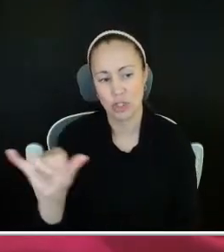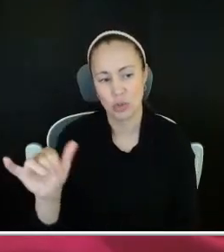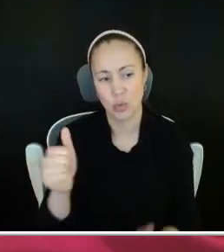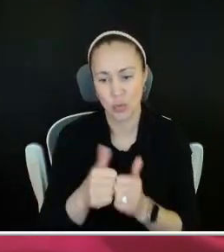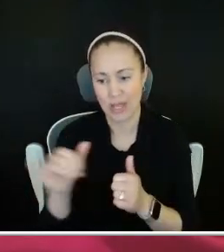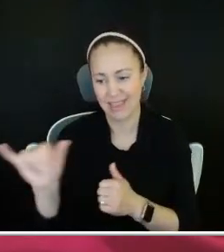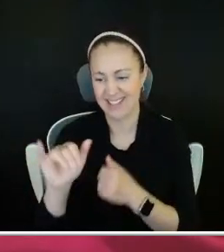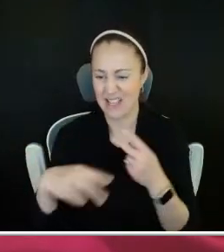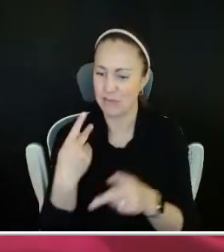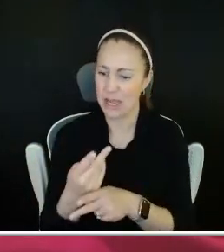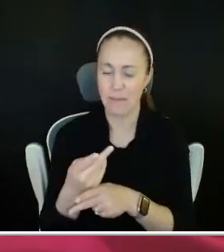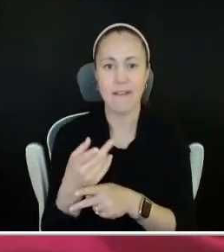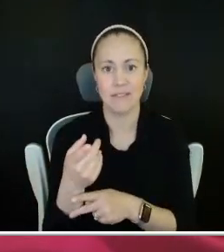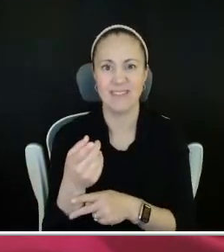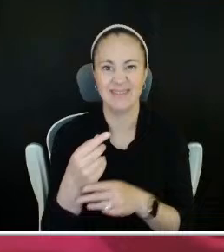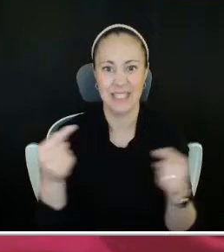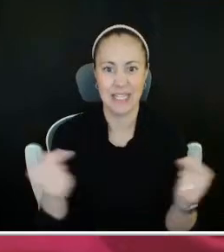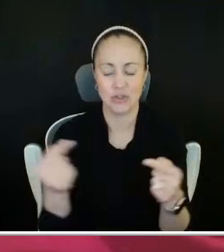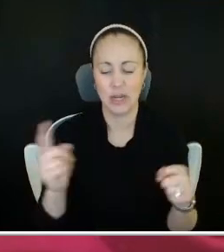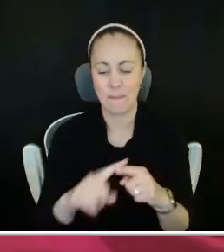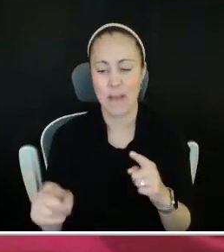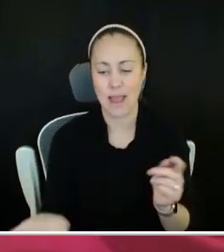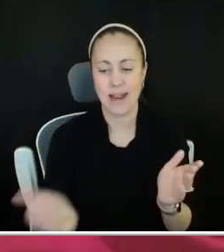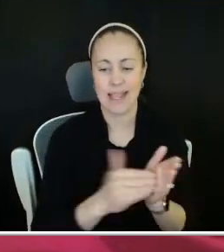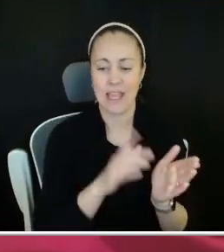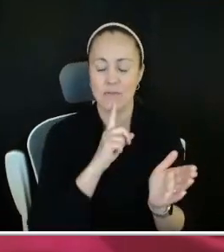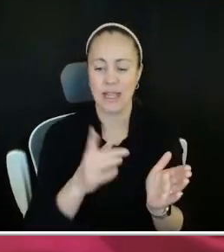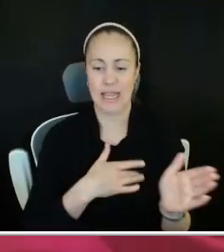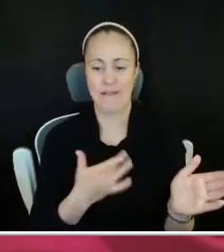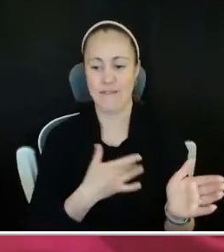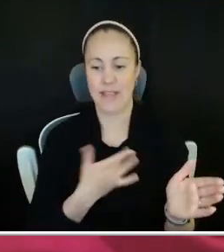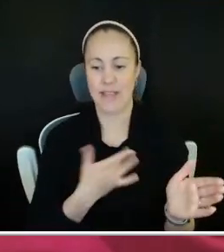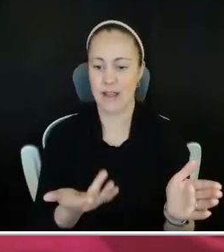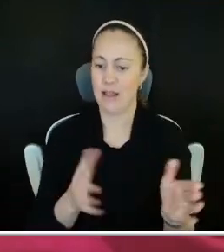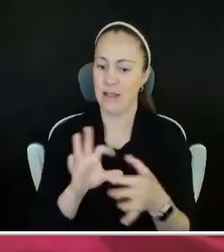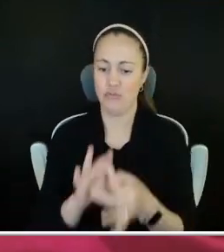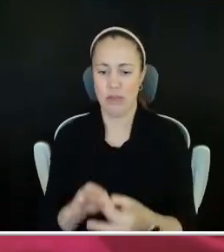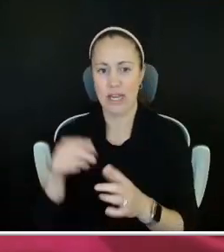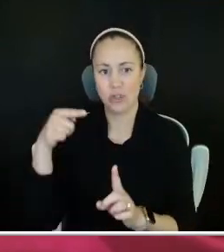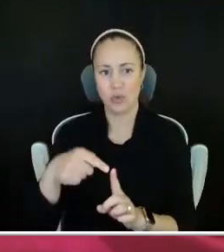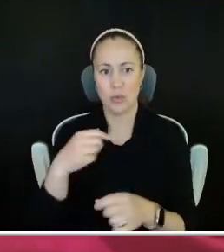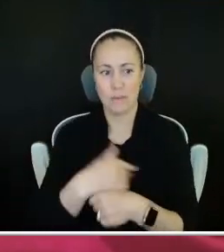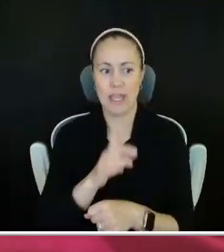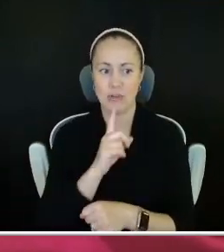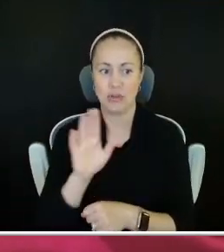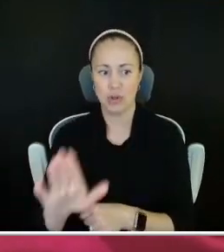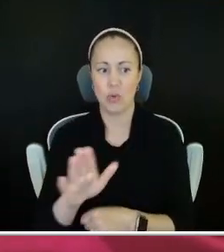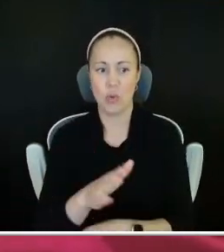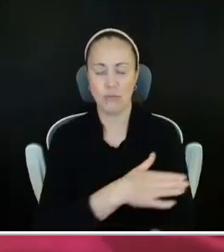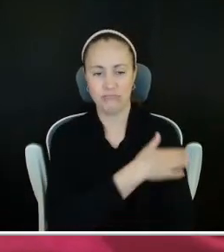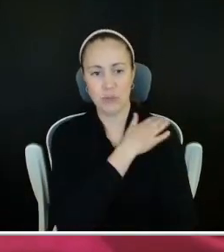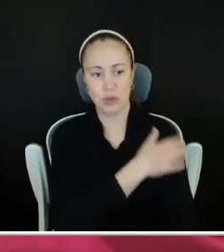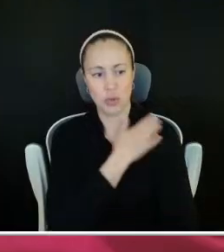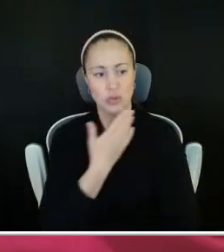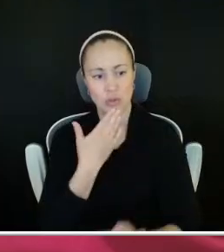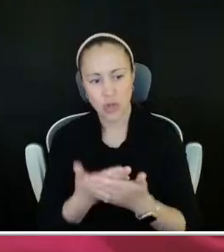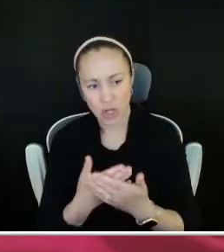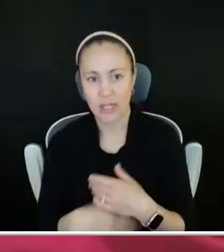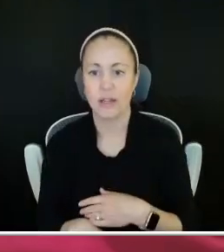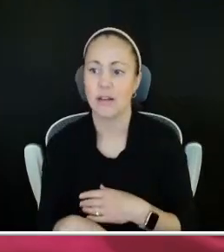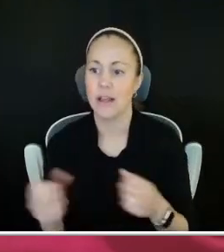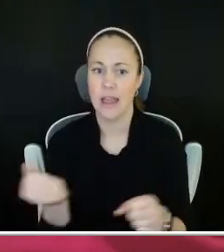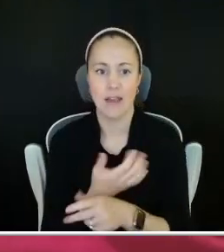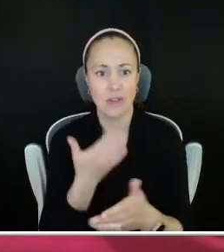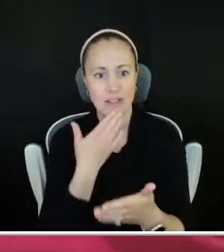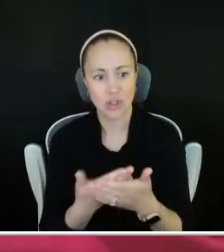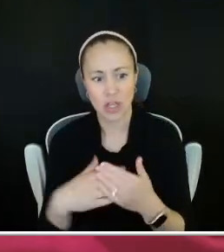So again, I think it comes down to just making sure that your shoulder's good, your shoulder blade's good, your core's good, your